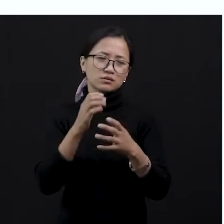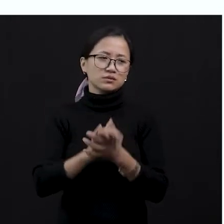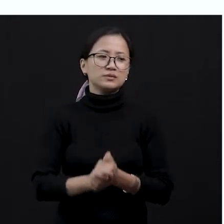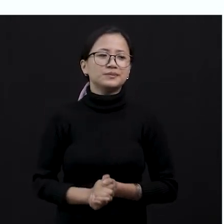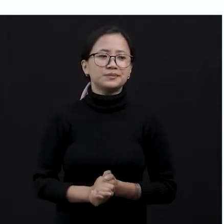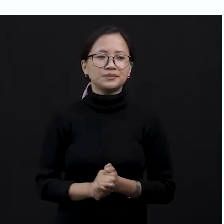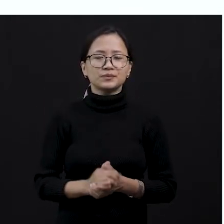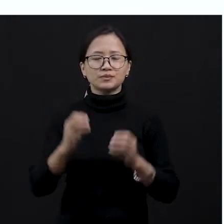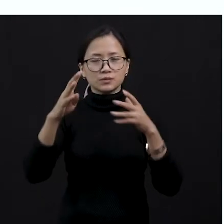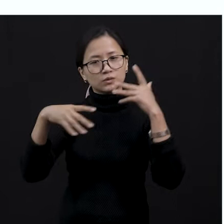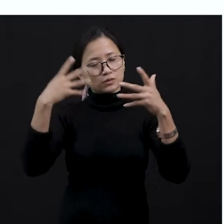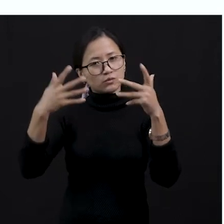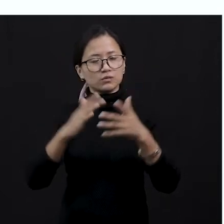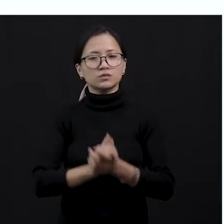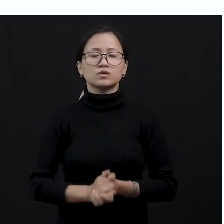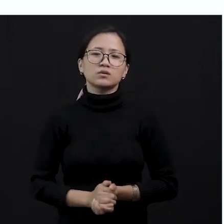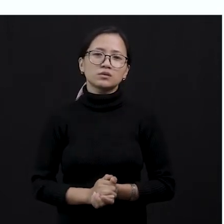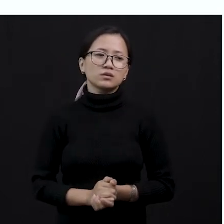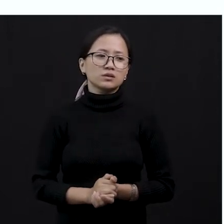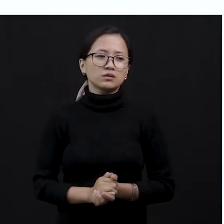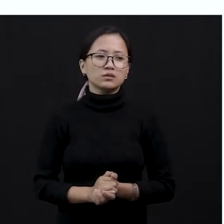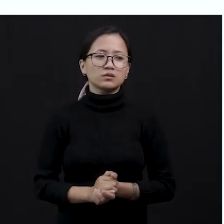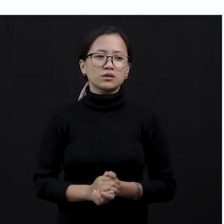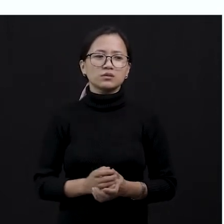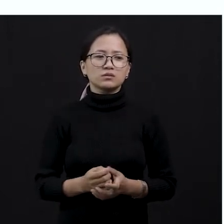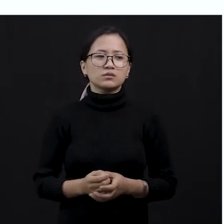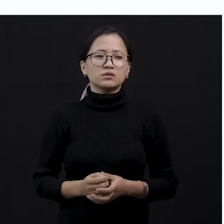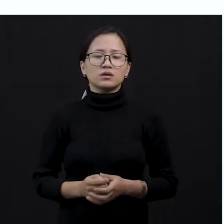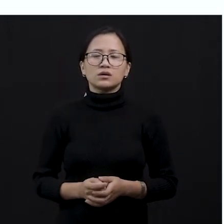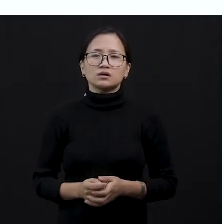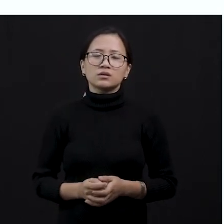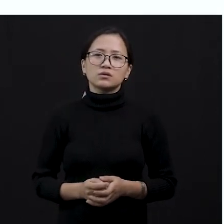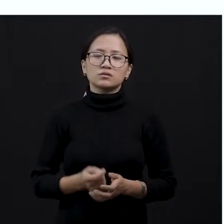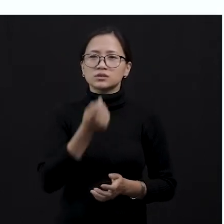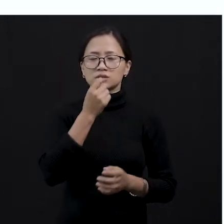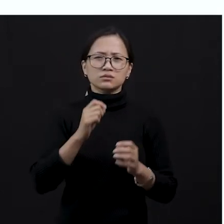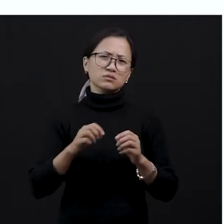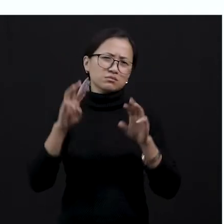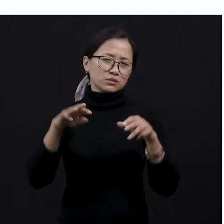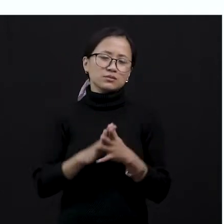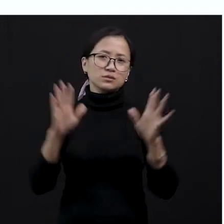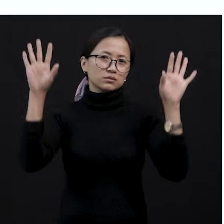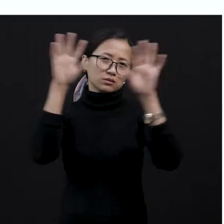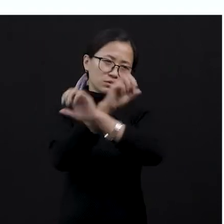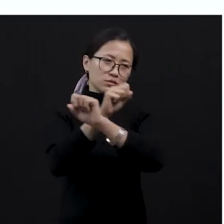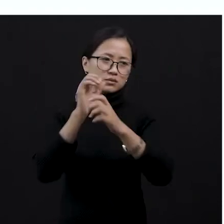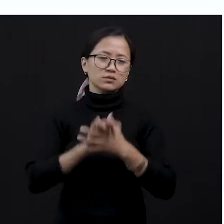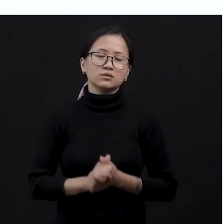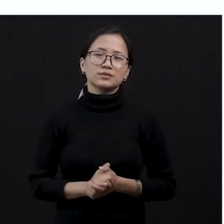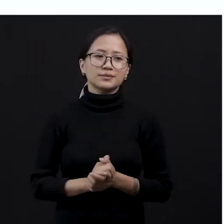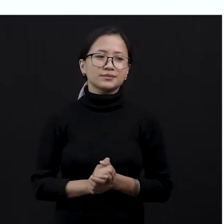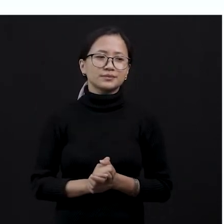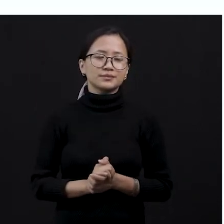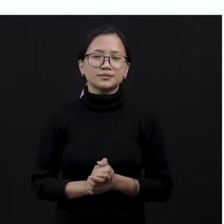or though it may be very windy and the winds are blowing very hard, the cloud may be darker. See, even if the clouds